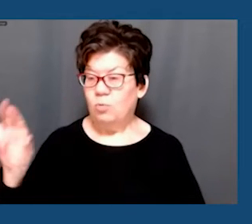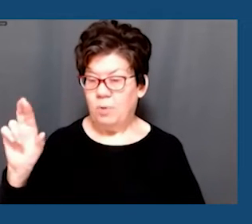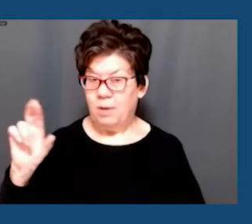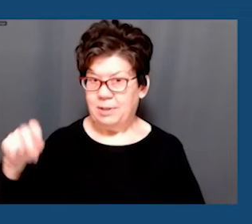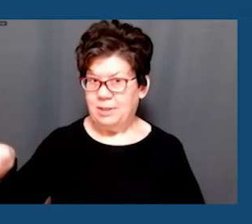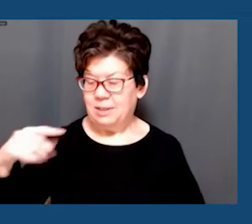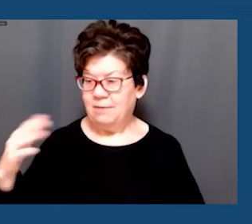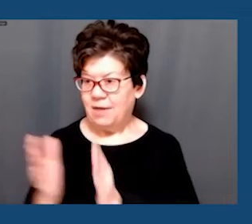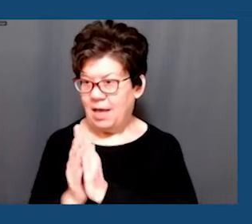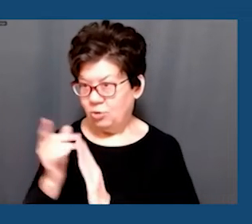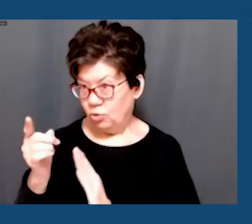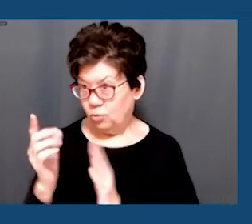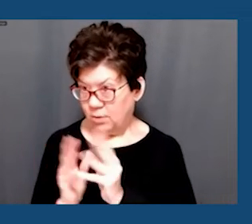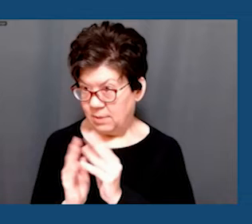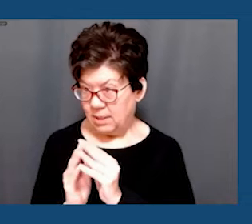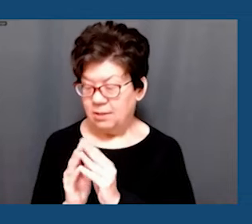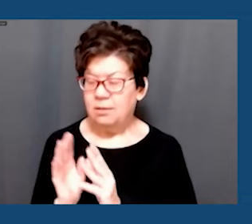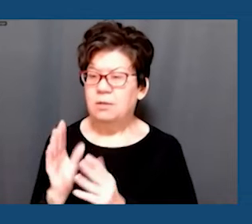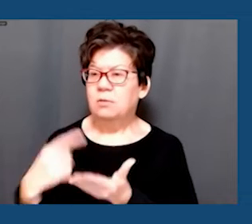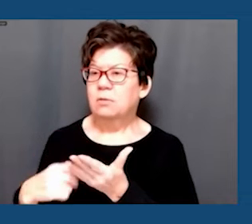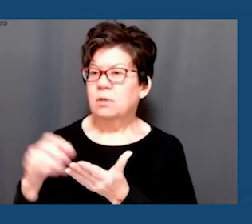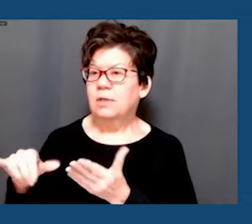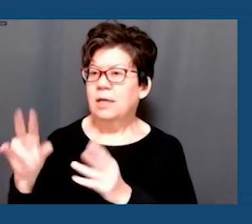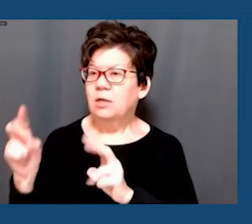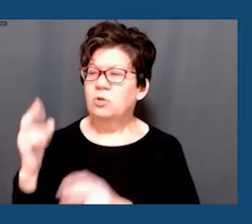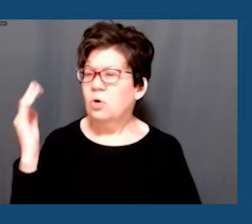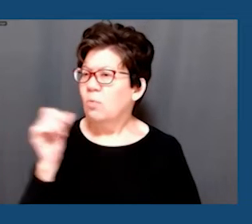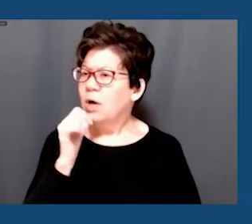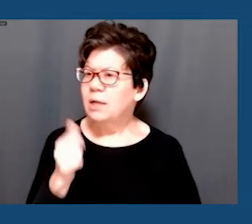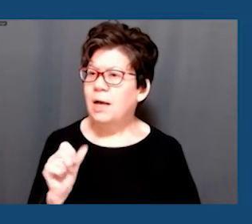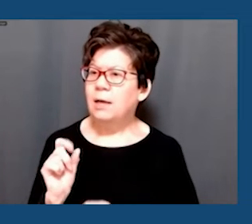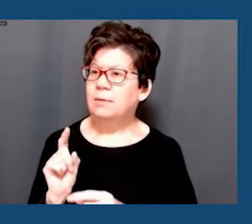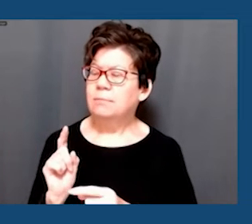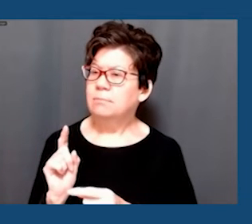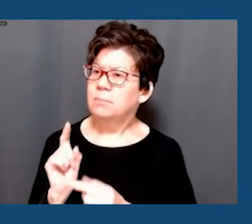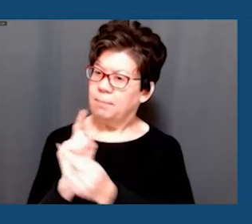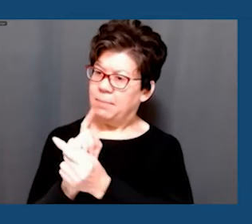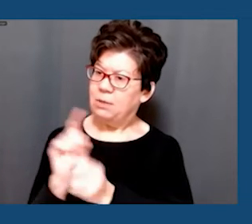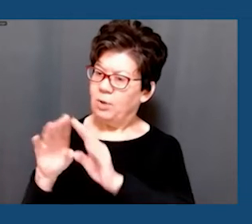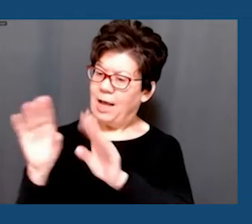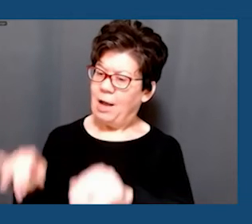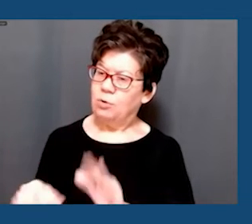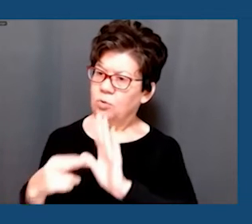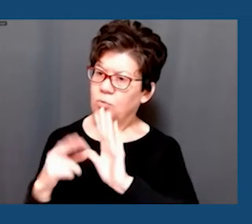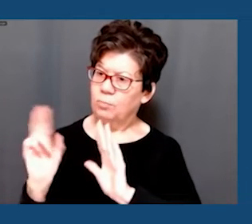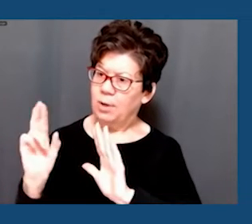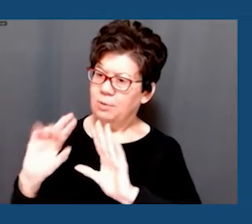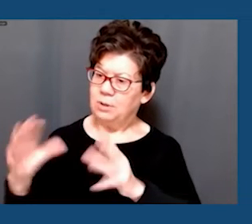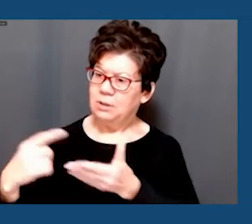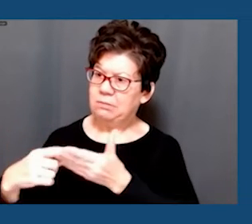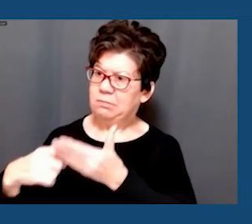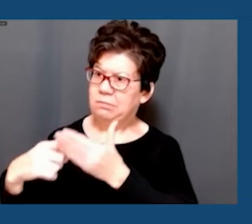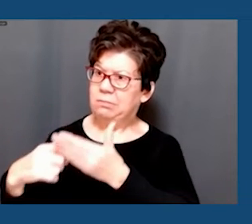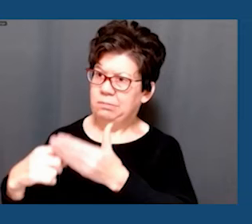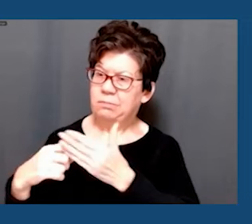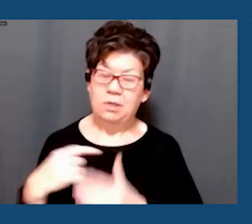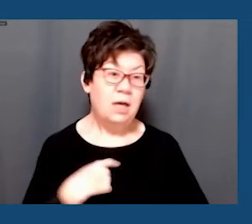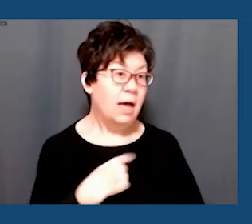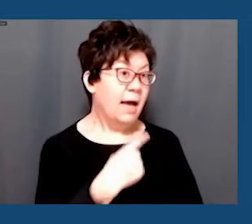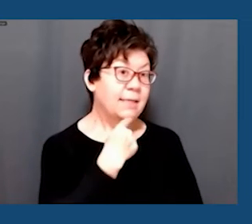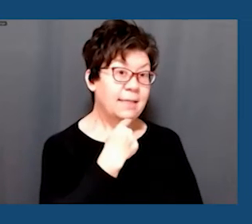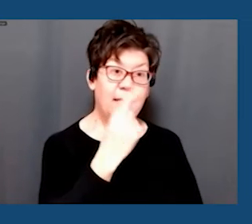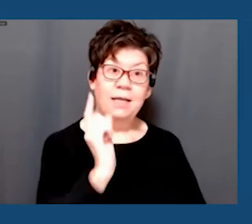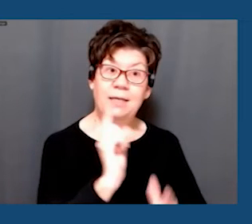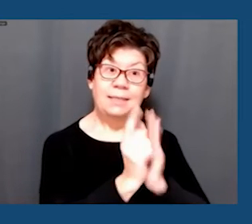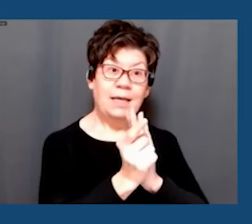issue. Why not meet with these House Republicans to kind of hash out your differences on this? I said the second you walk into the